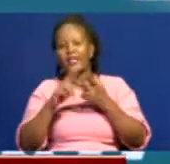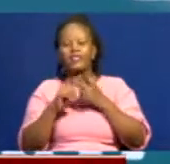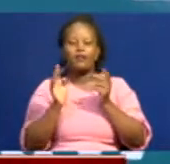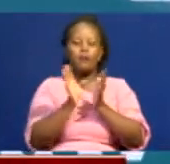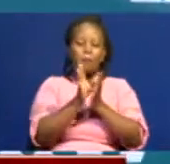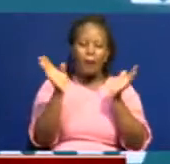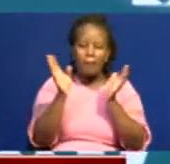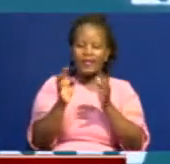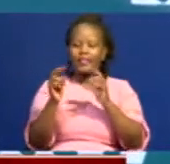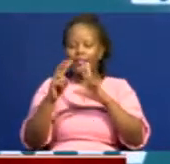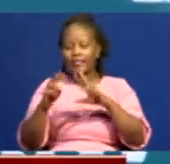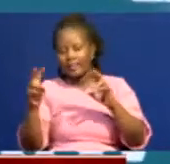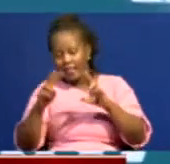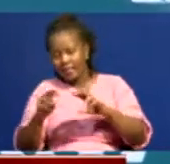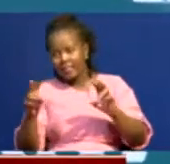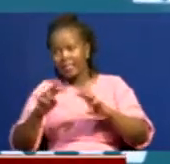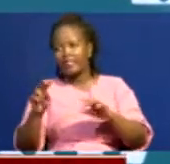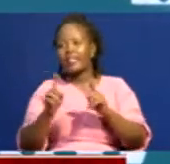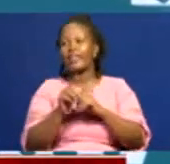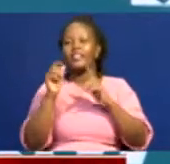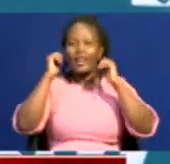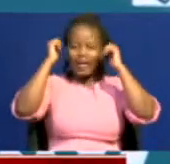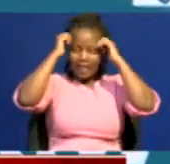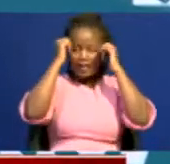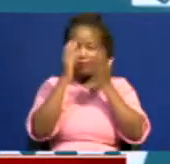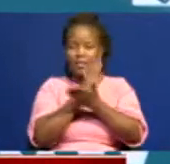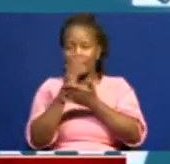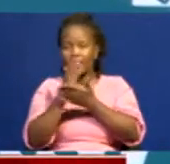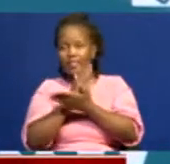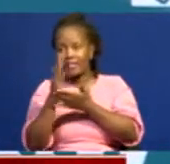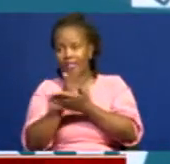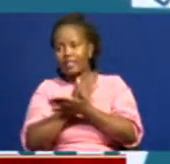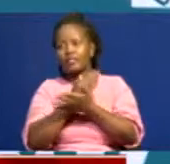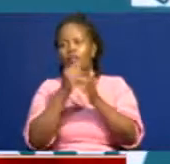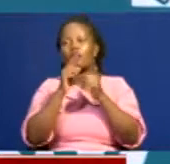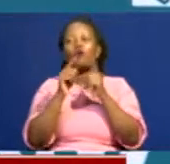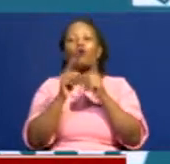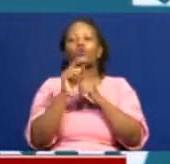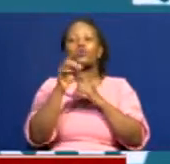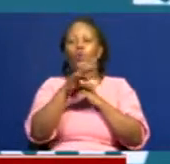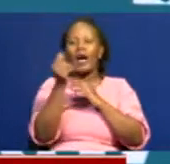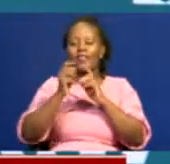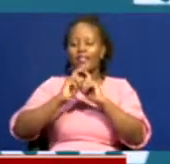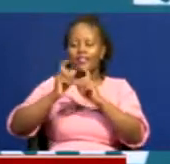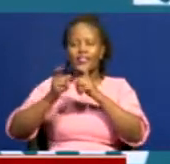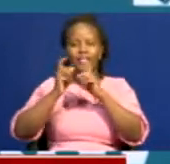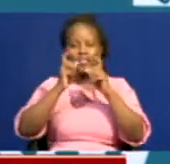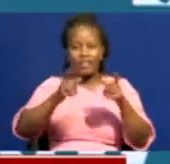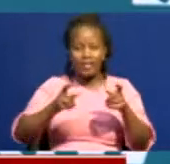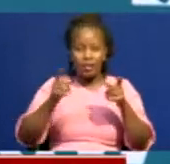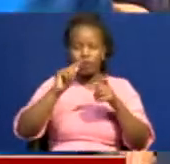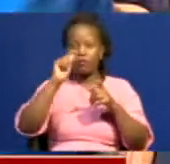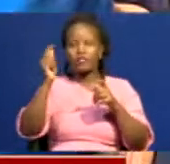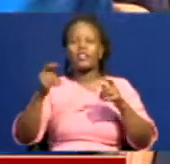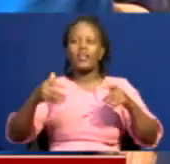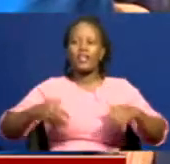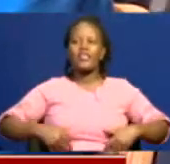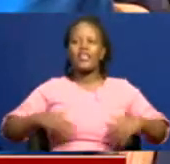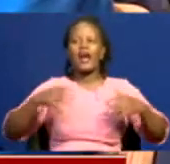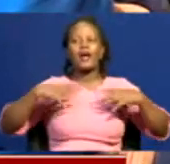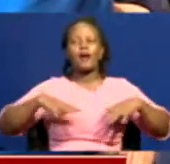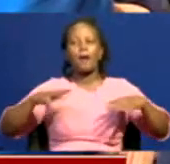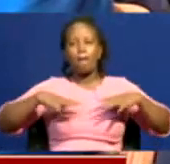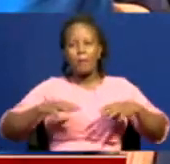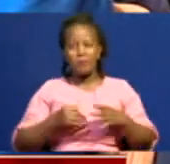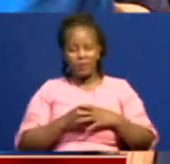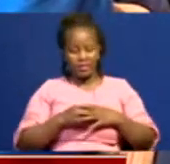academic sectors, and above all, the entrepreneurial spirit and talent of Kenya's young people. Delegates at